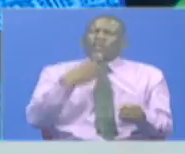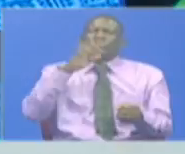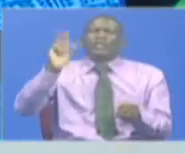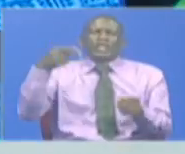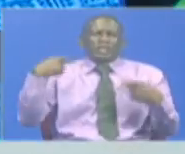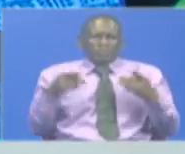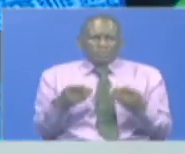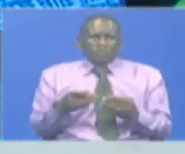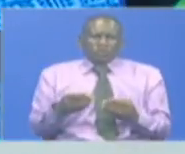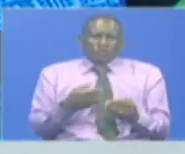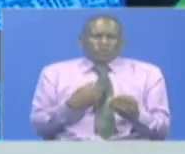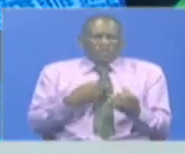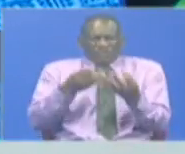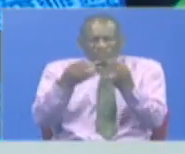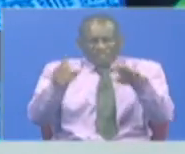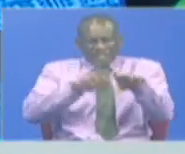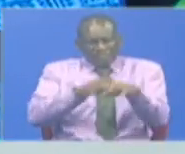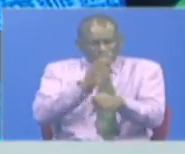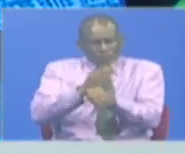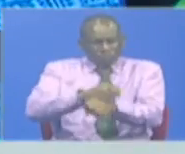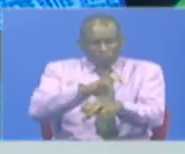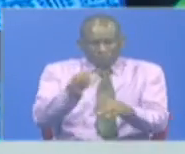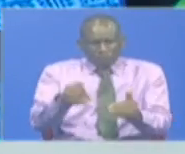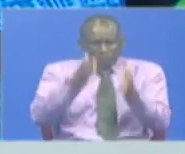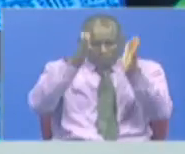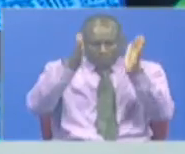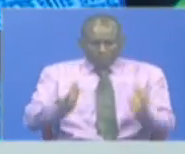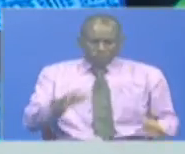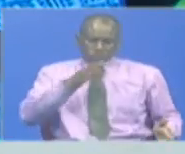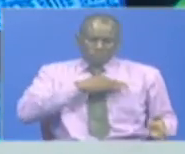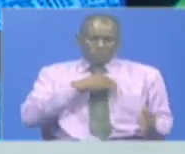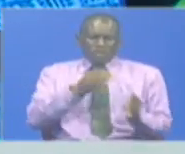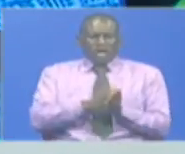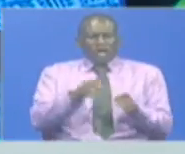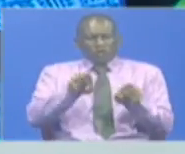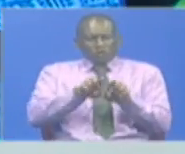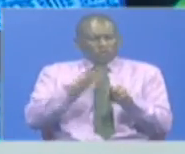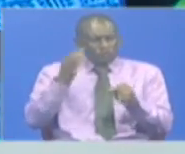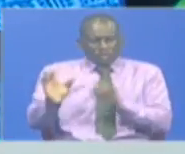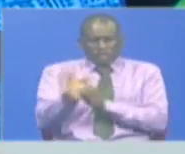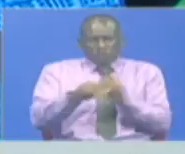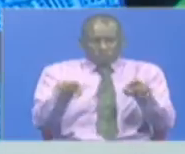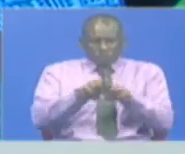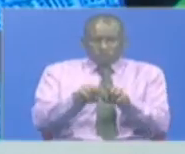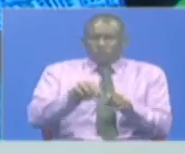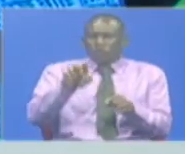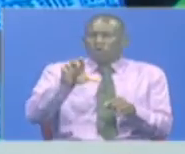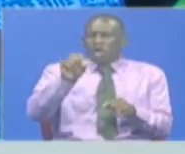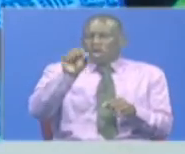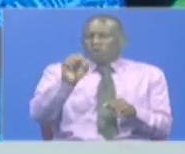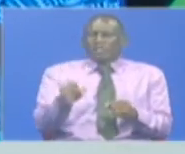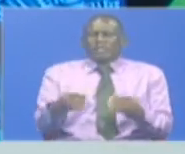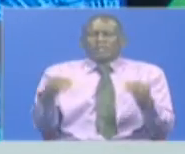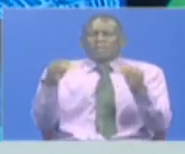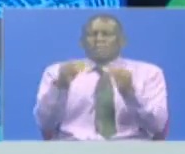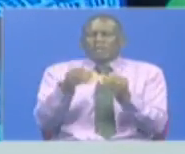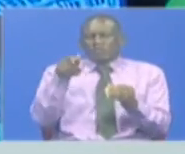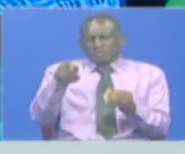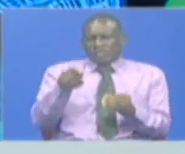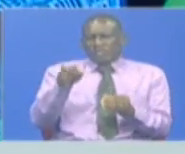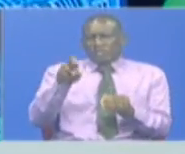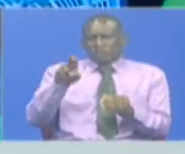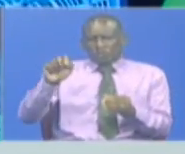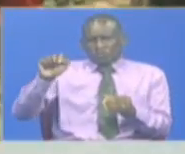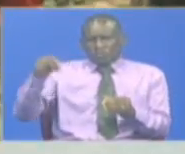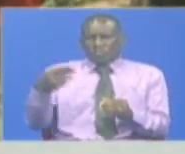the free time to good use for personal benefits and for the countries as well. Lois Wangoi met up with him and shares this report.